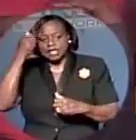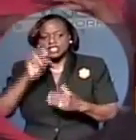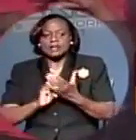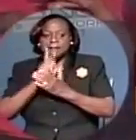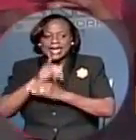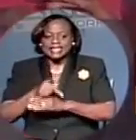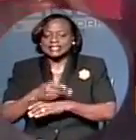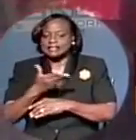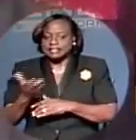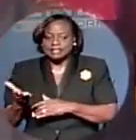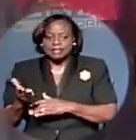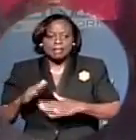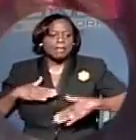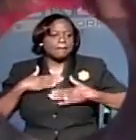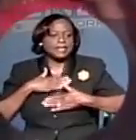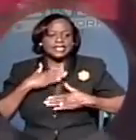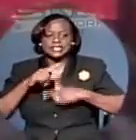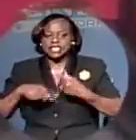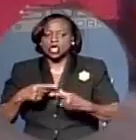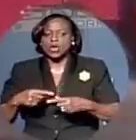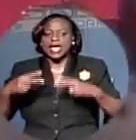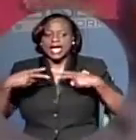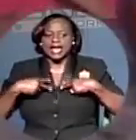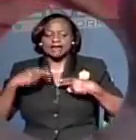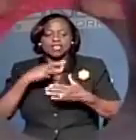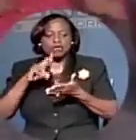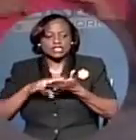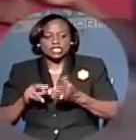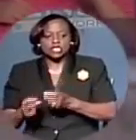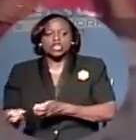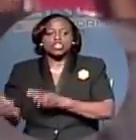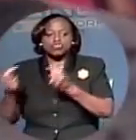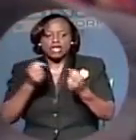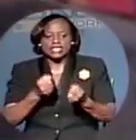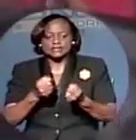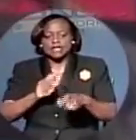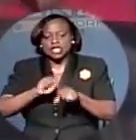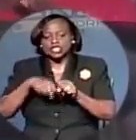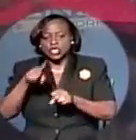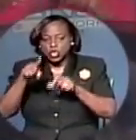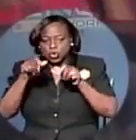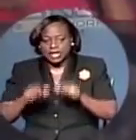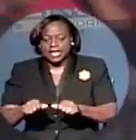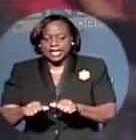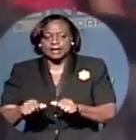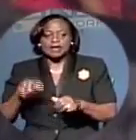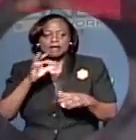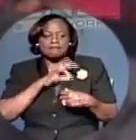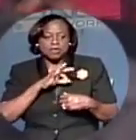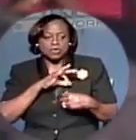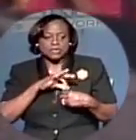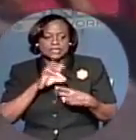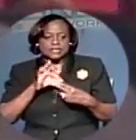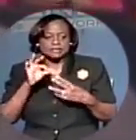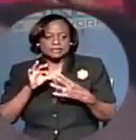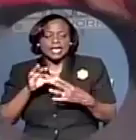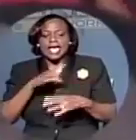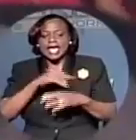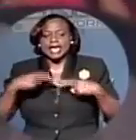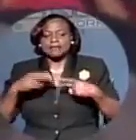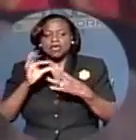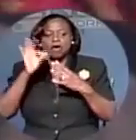planted there, please go and have your registration transferred so that you're able to vote legitimately and have your vote